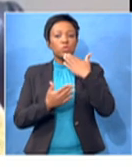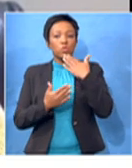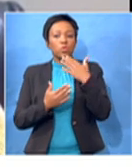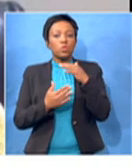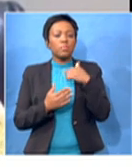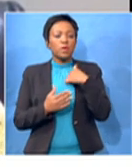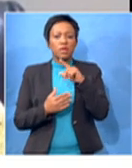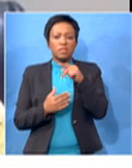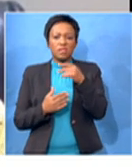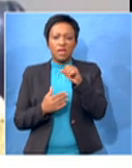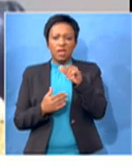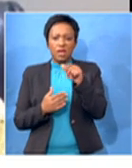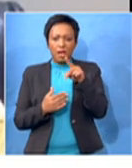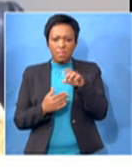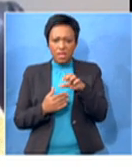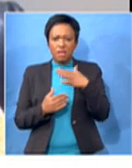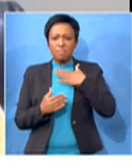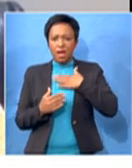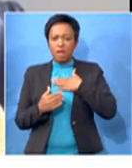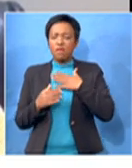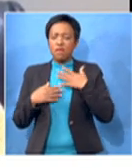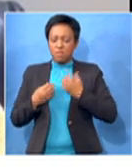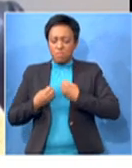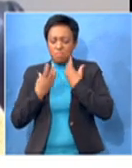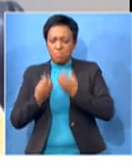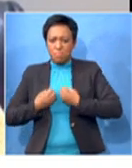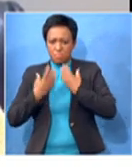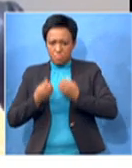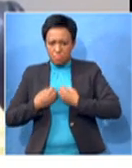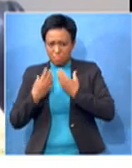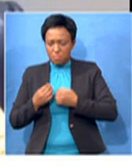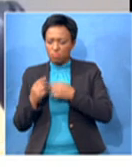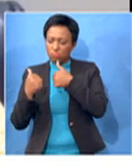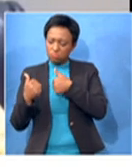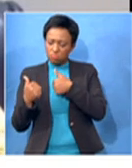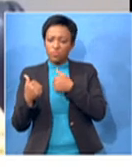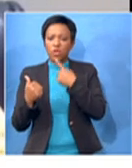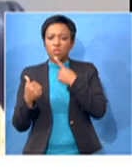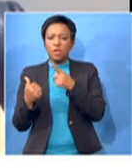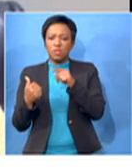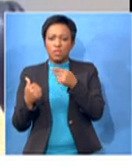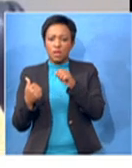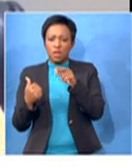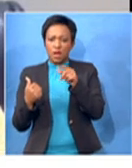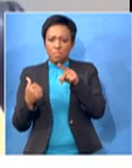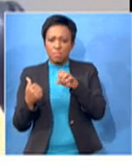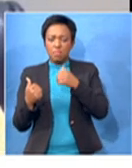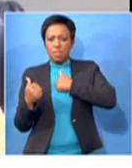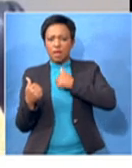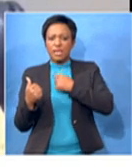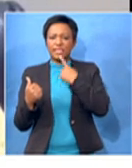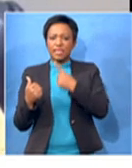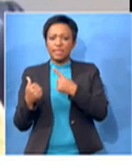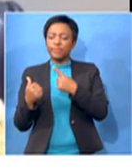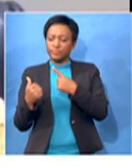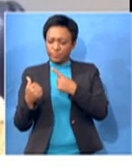been going through, and my therapist says, I can, in terms of domestic violence,